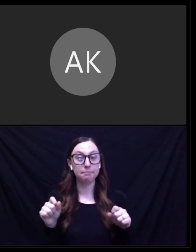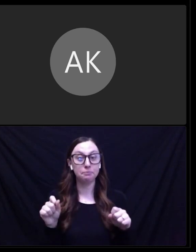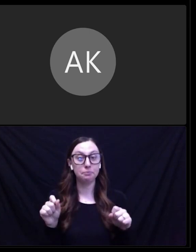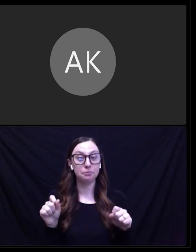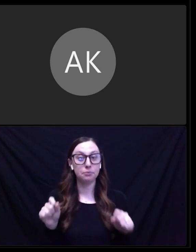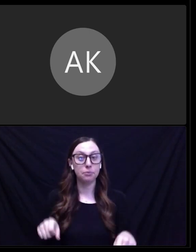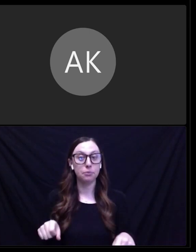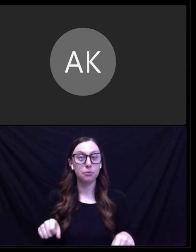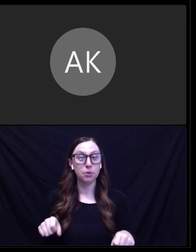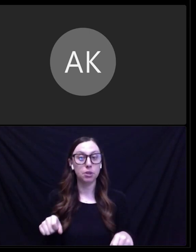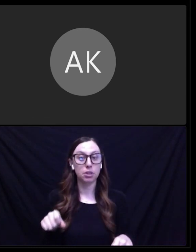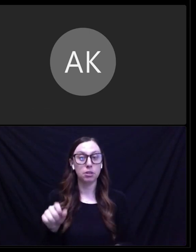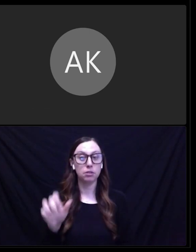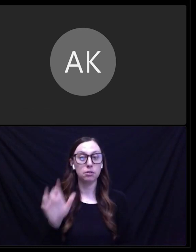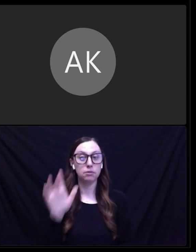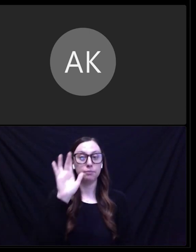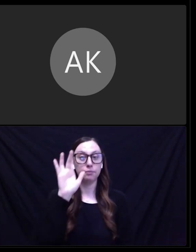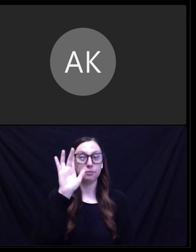just go through,